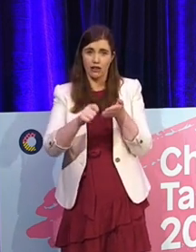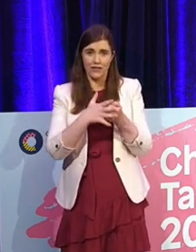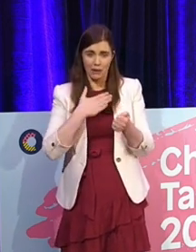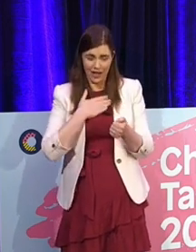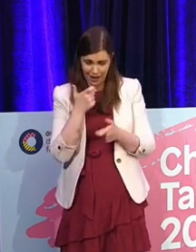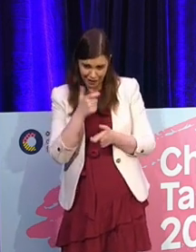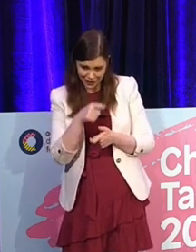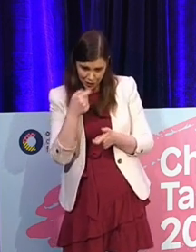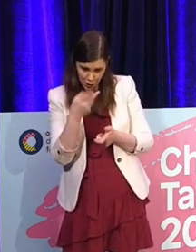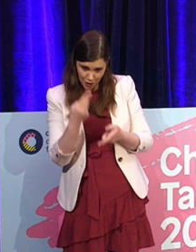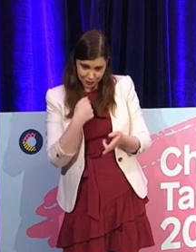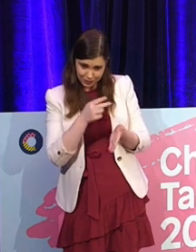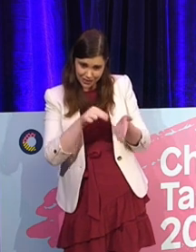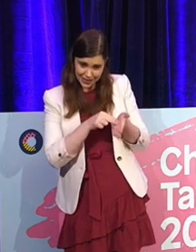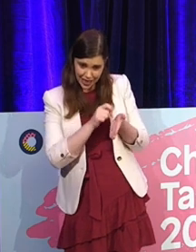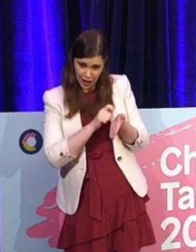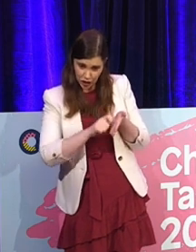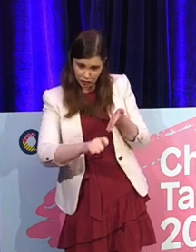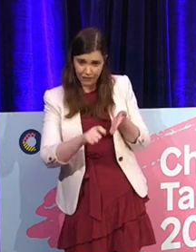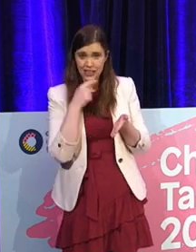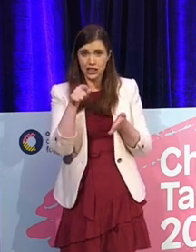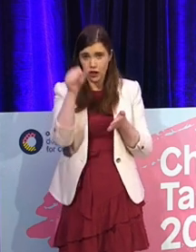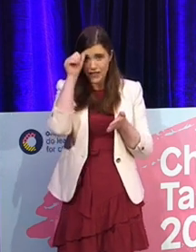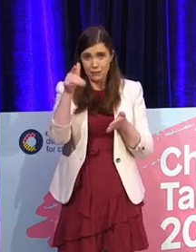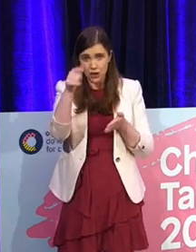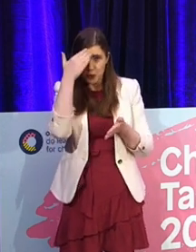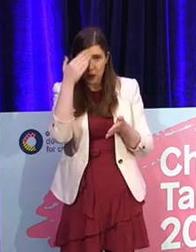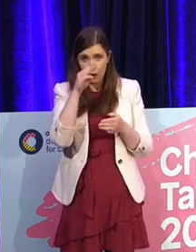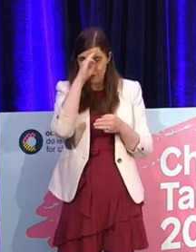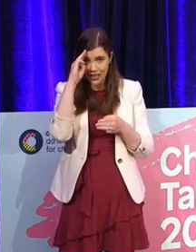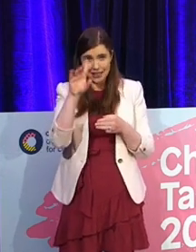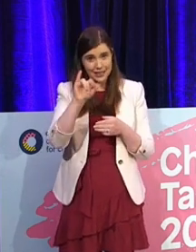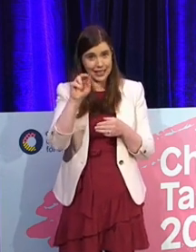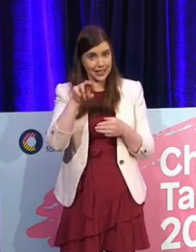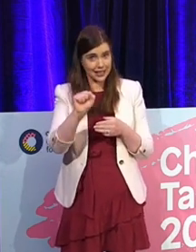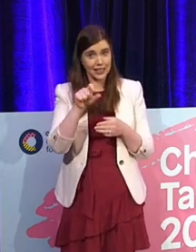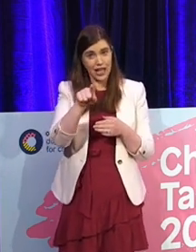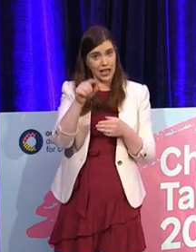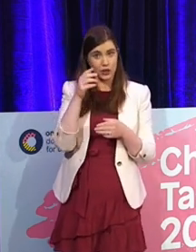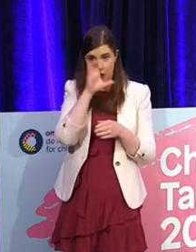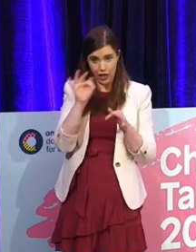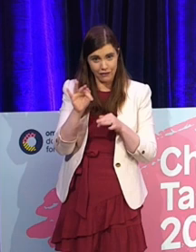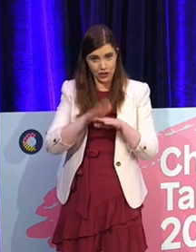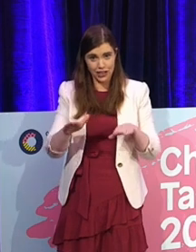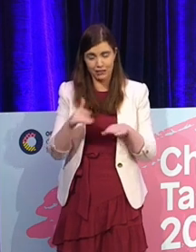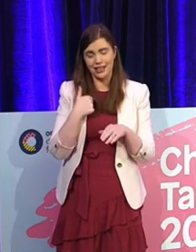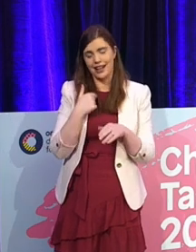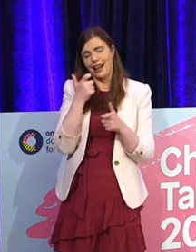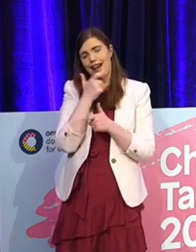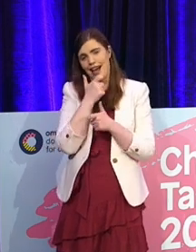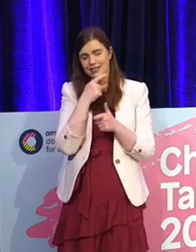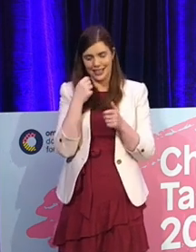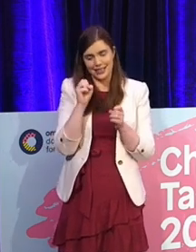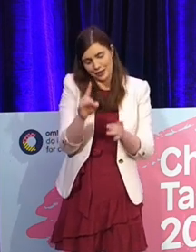I laughed. I said, you really want me to sign an autograph? She says, yeah, you're famous. You know President Higgins, and you're the ombudsman. You look after children. So I just laughed. I said, okay,